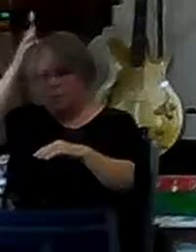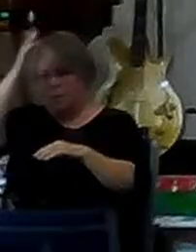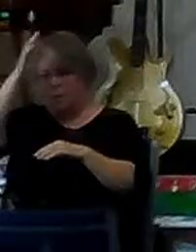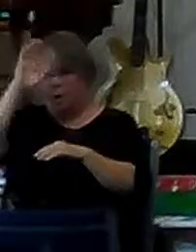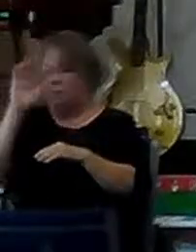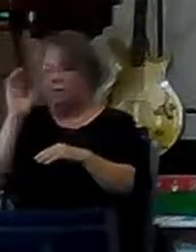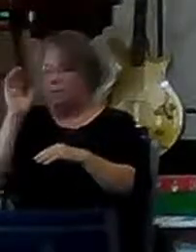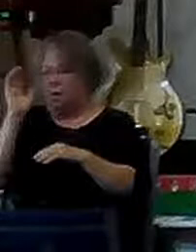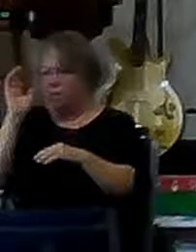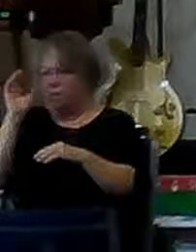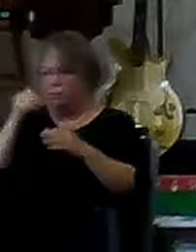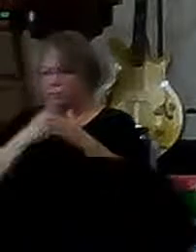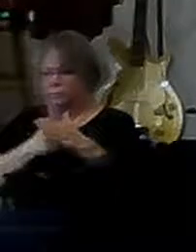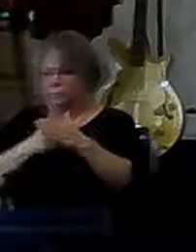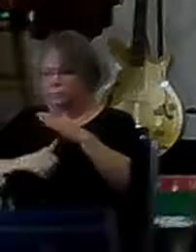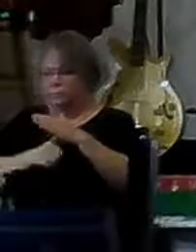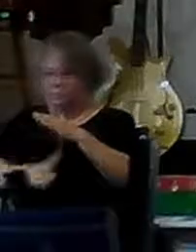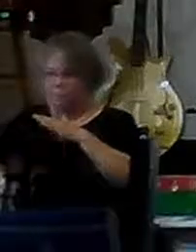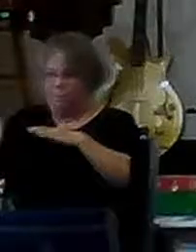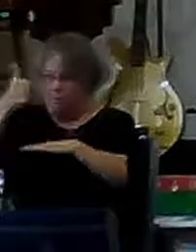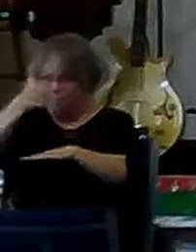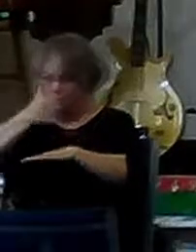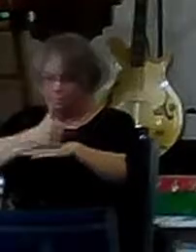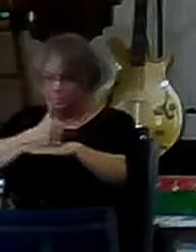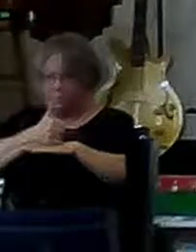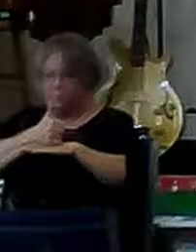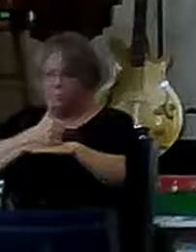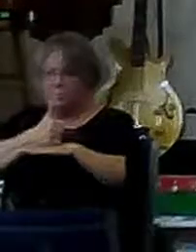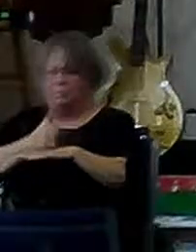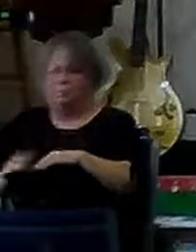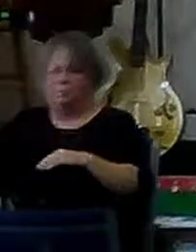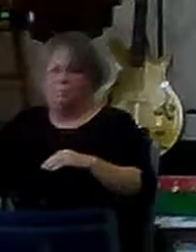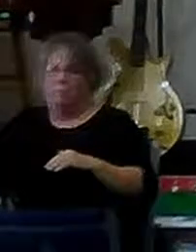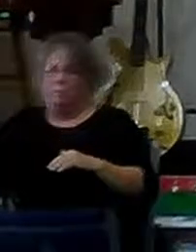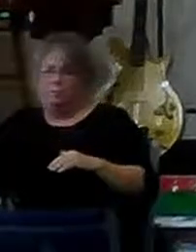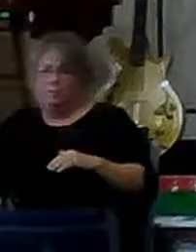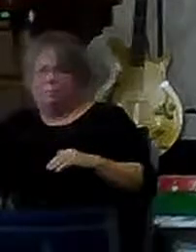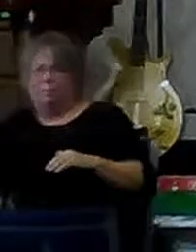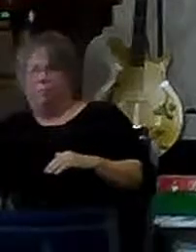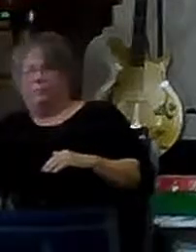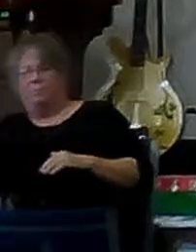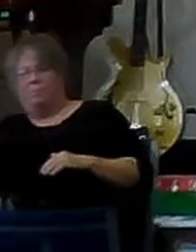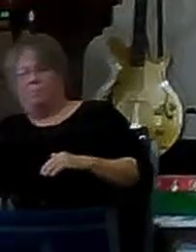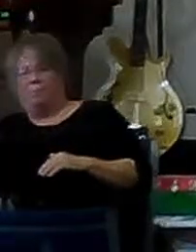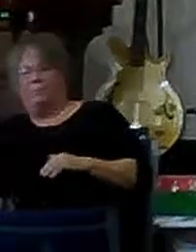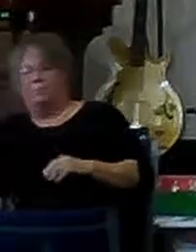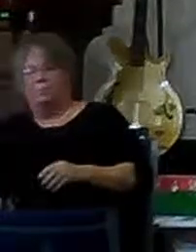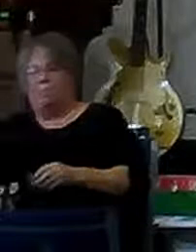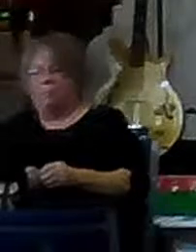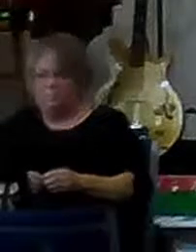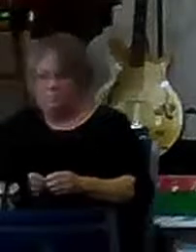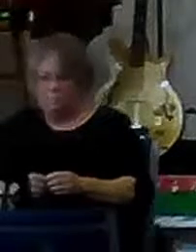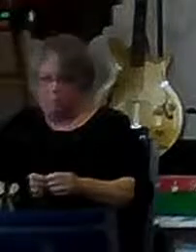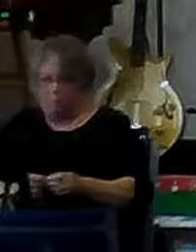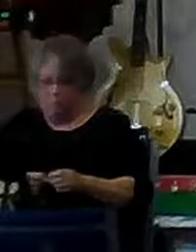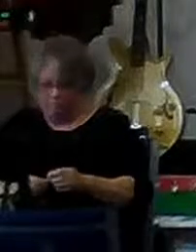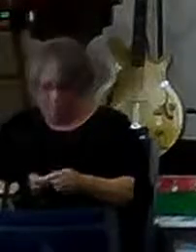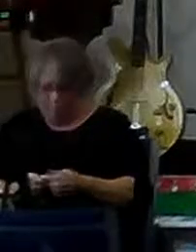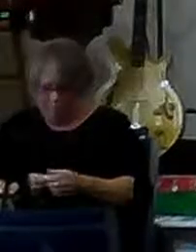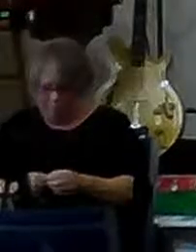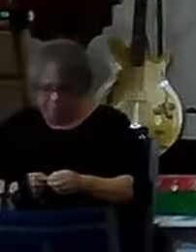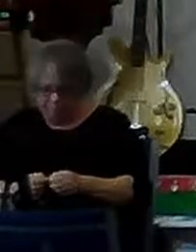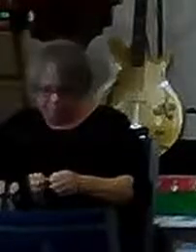election, and therefore it is a passage that is bathed in controversy.